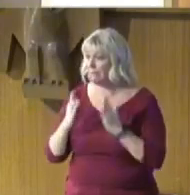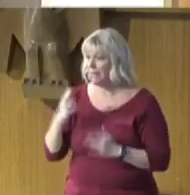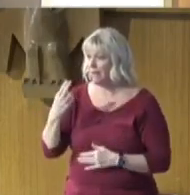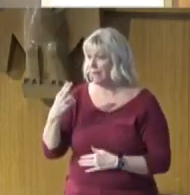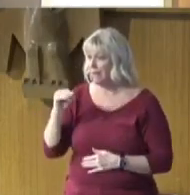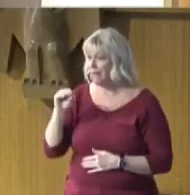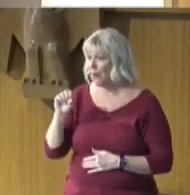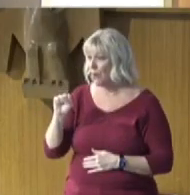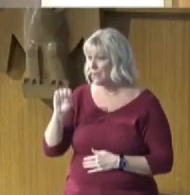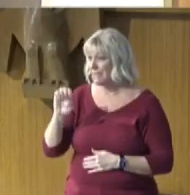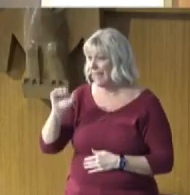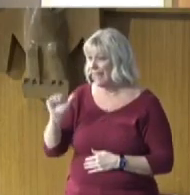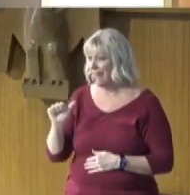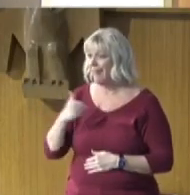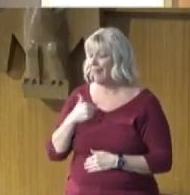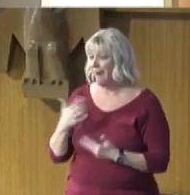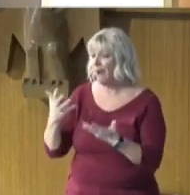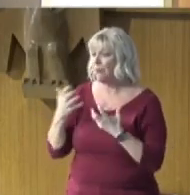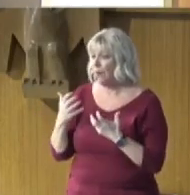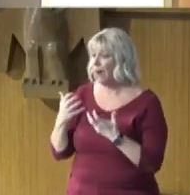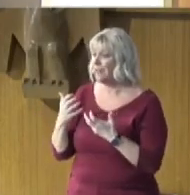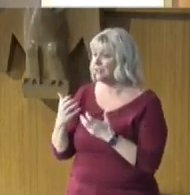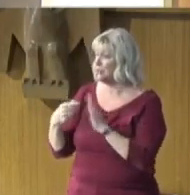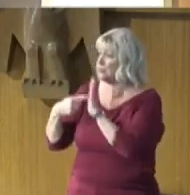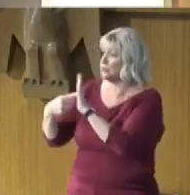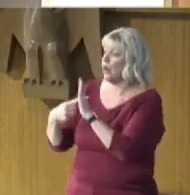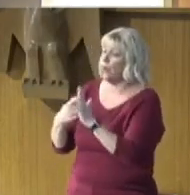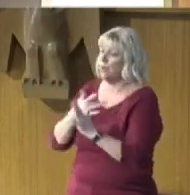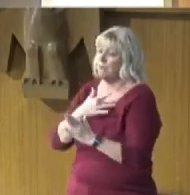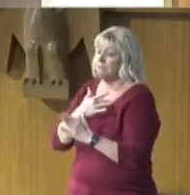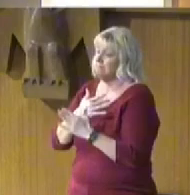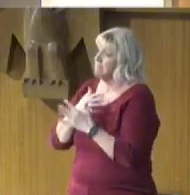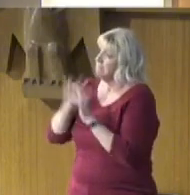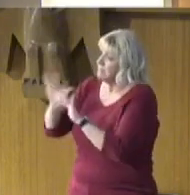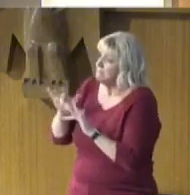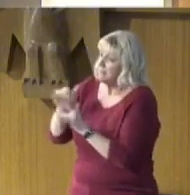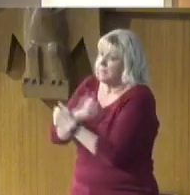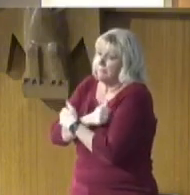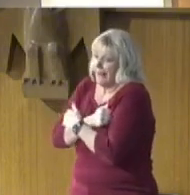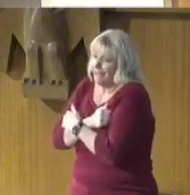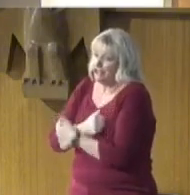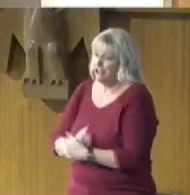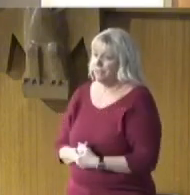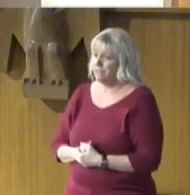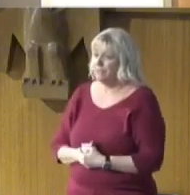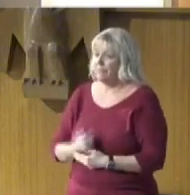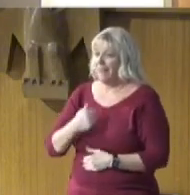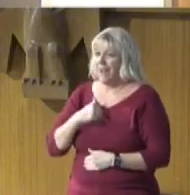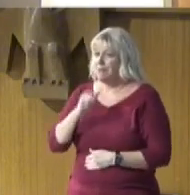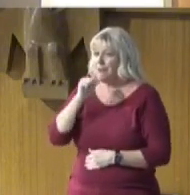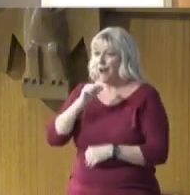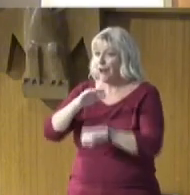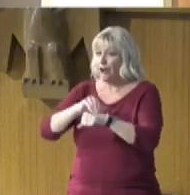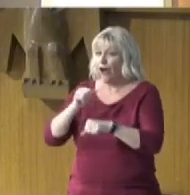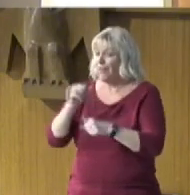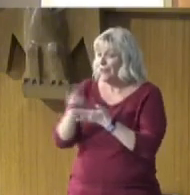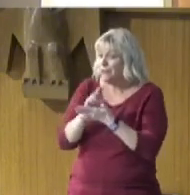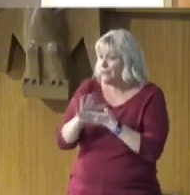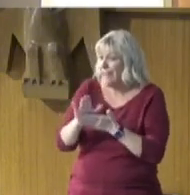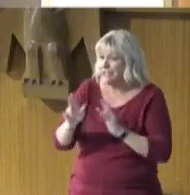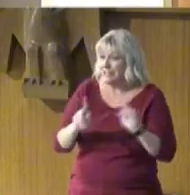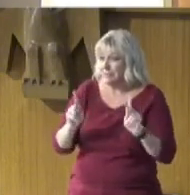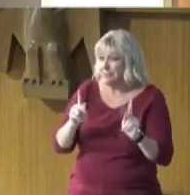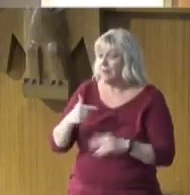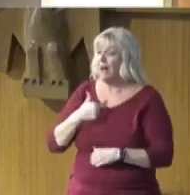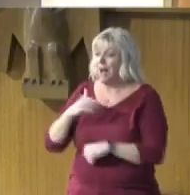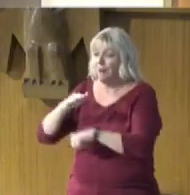compassion, not sacrifices. I have come to call not the righteous, but sinners. Which